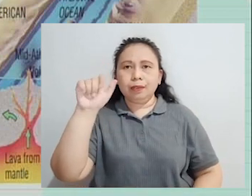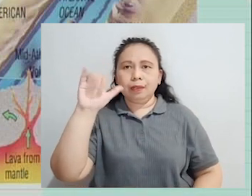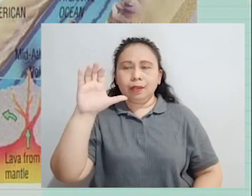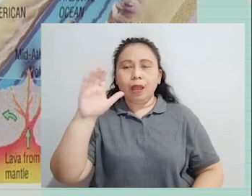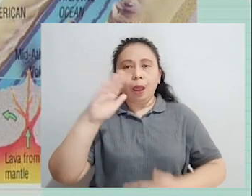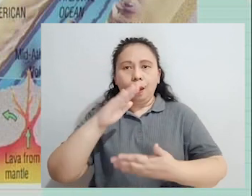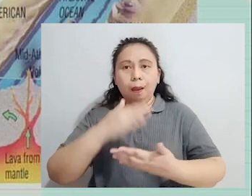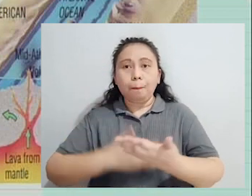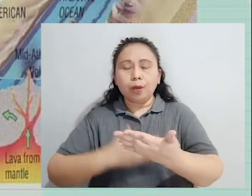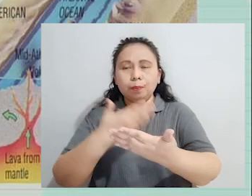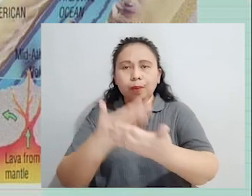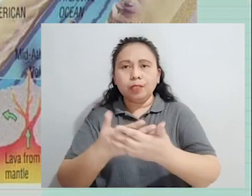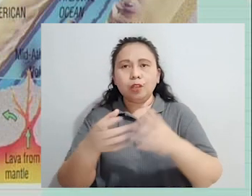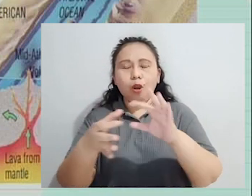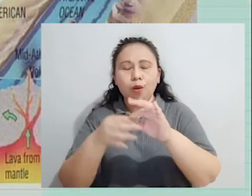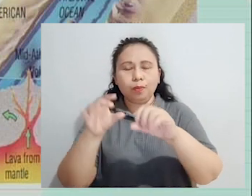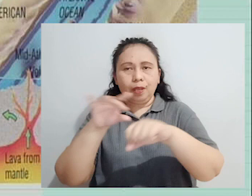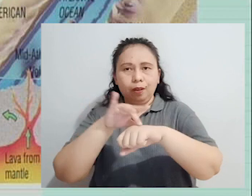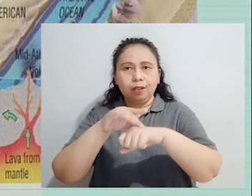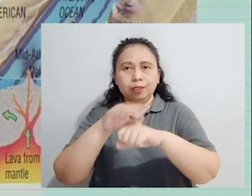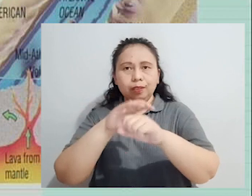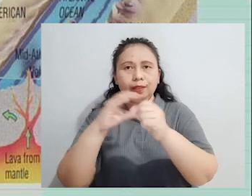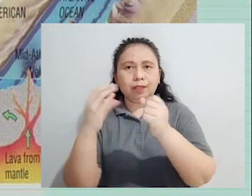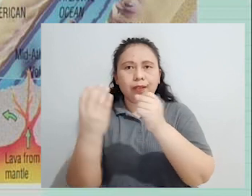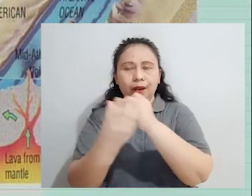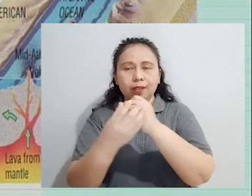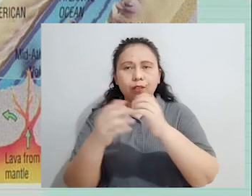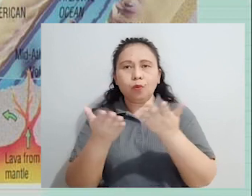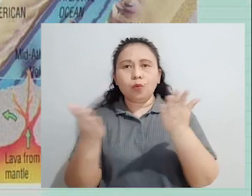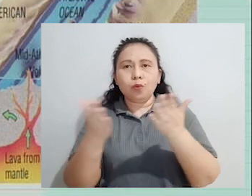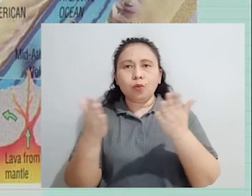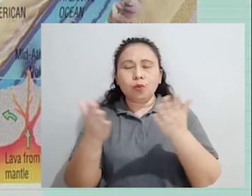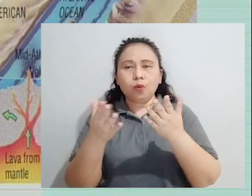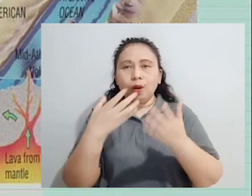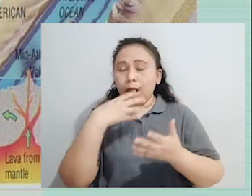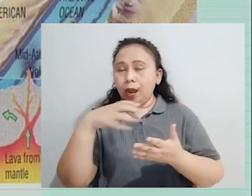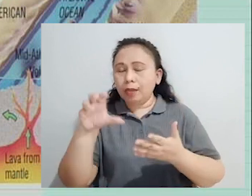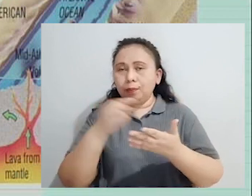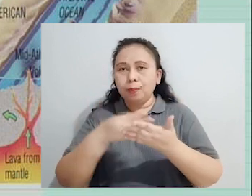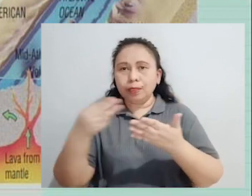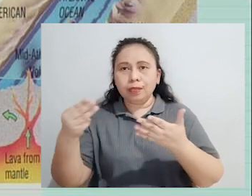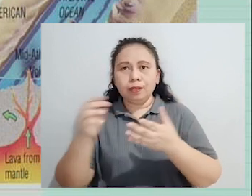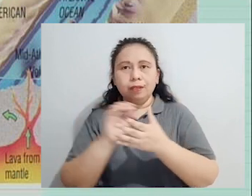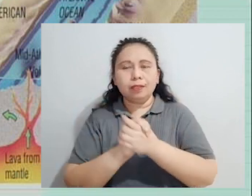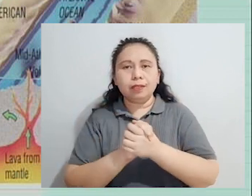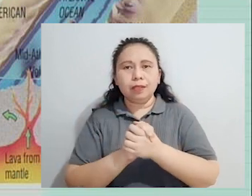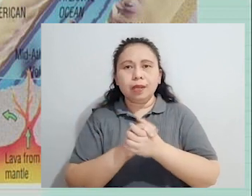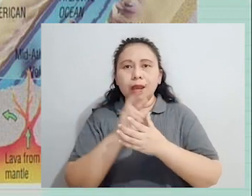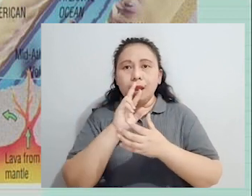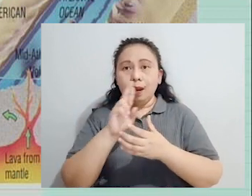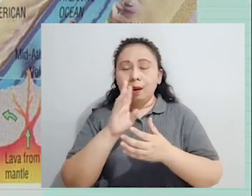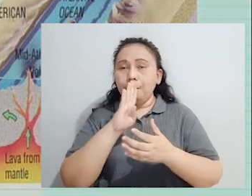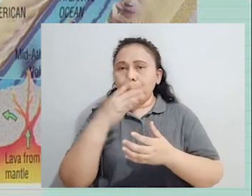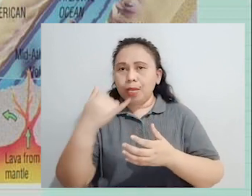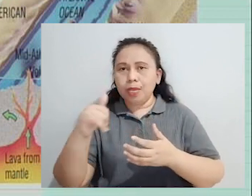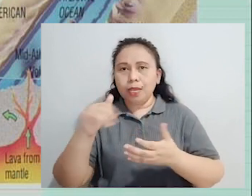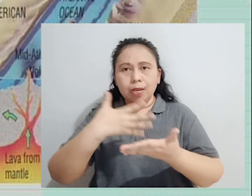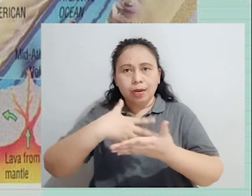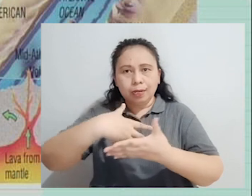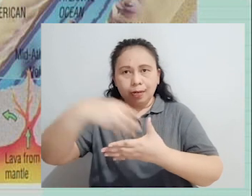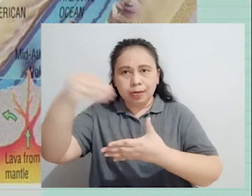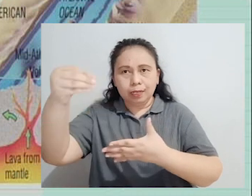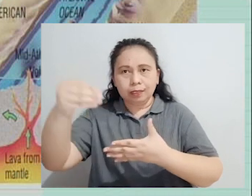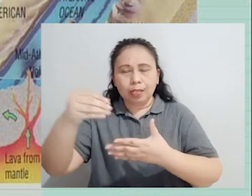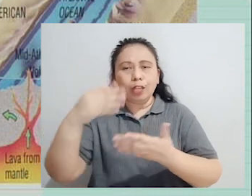Earth's crust since it is where the molten materials from the inner parts of the planet is being released and